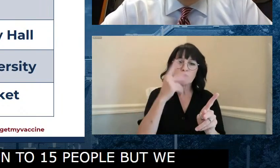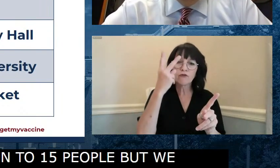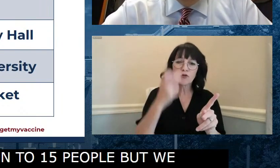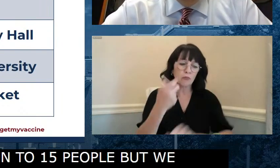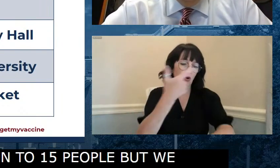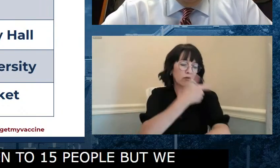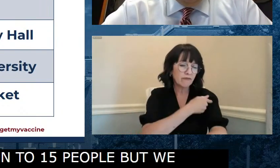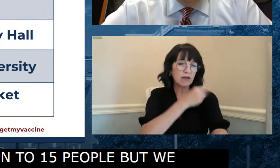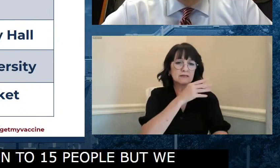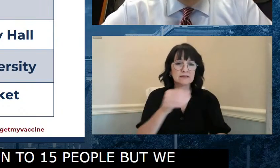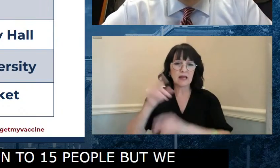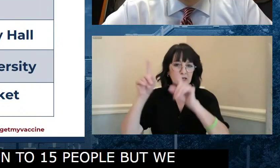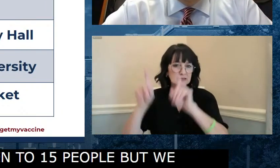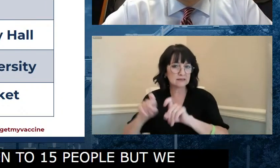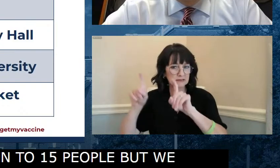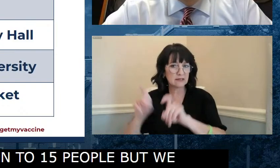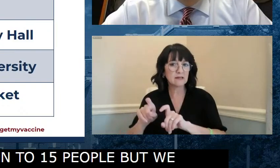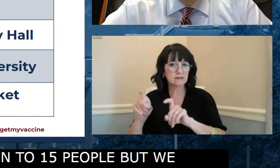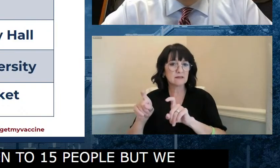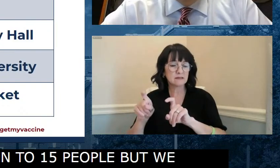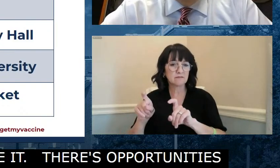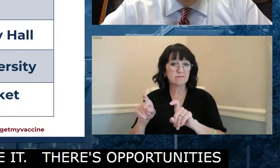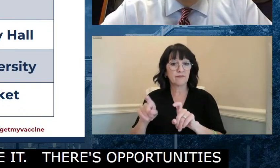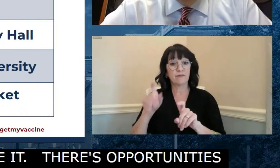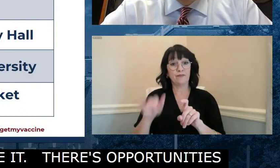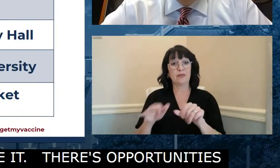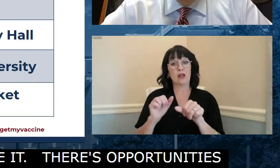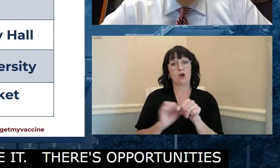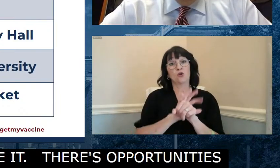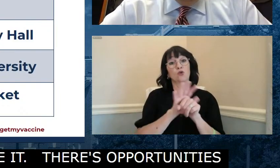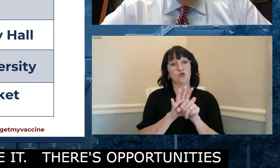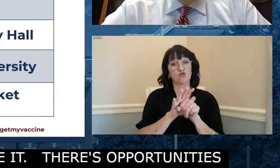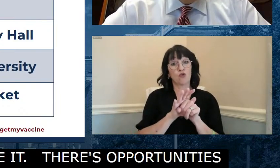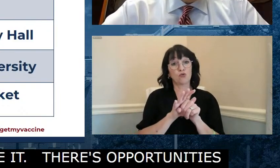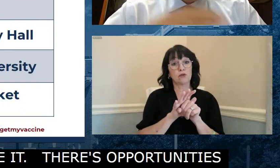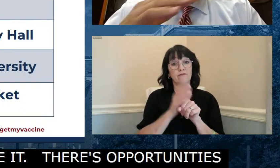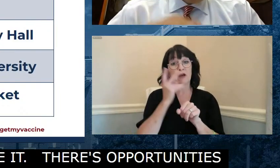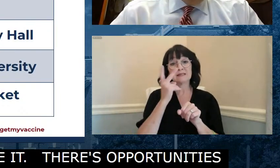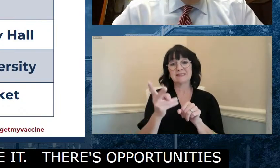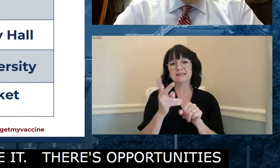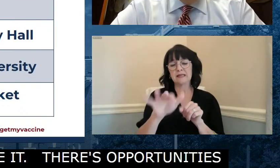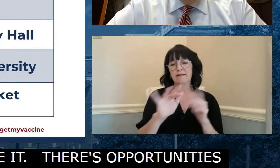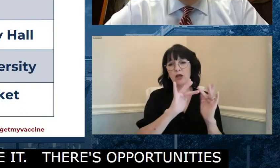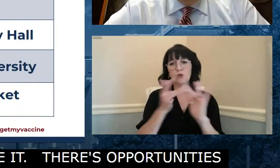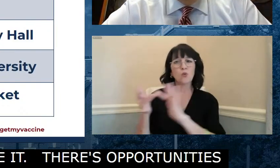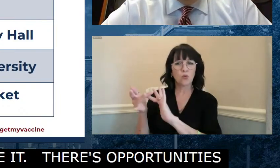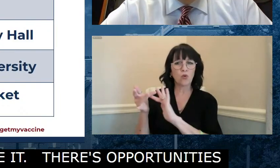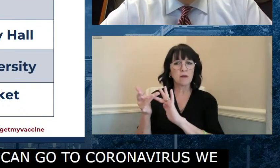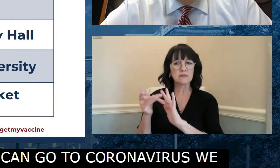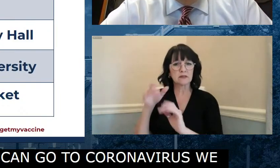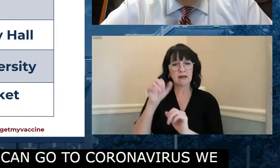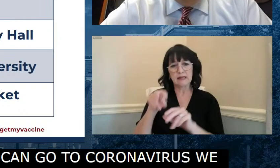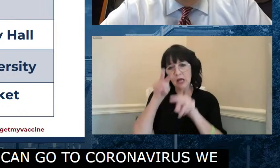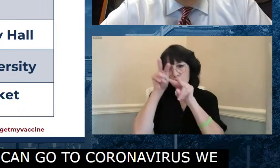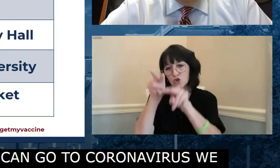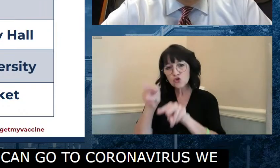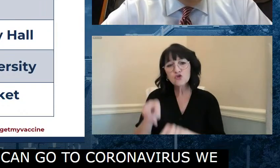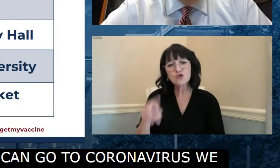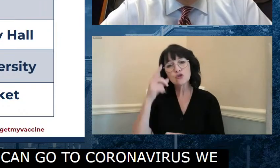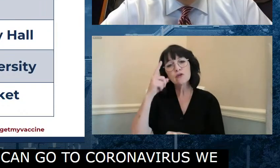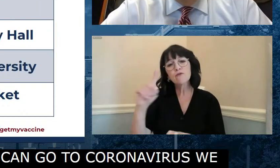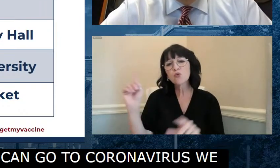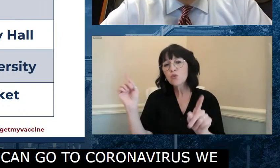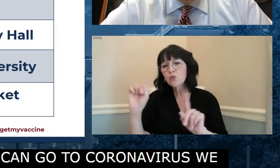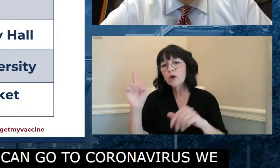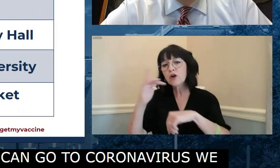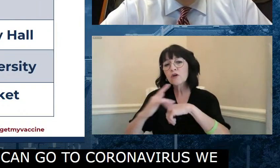testing. You go to the coronavirus website for both of those. Then when, it's been a